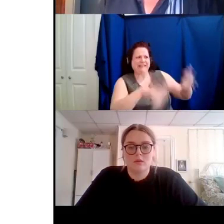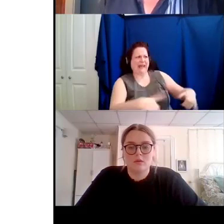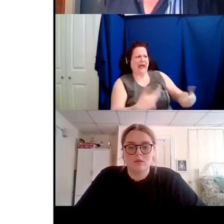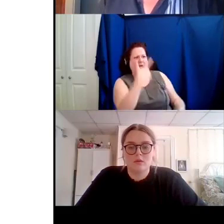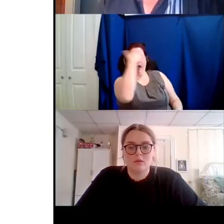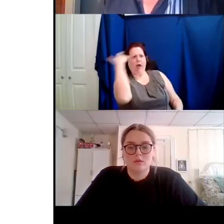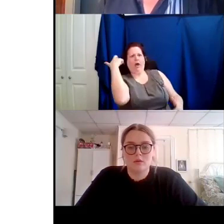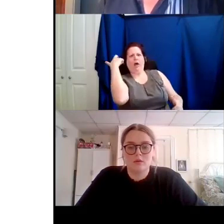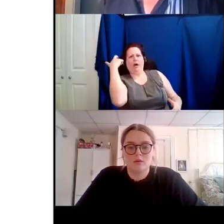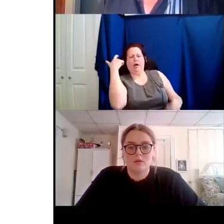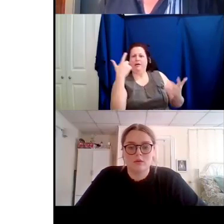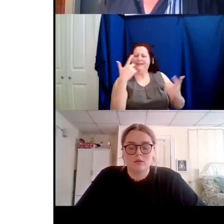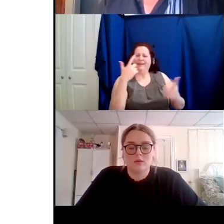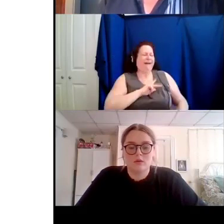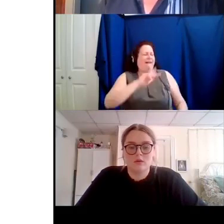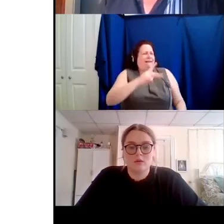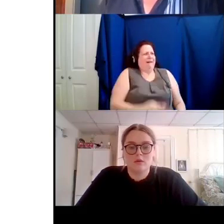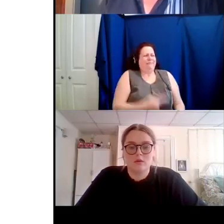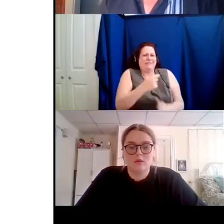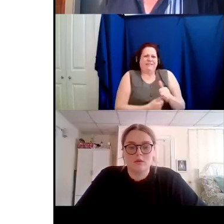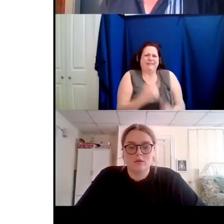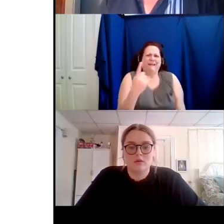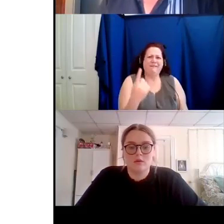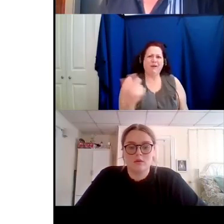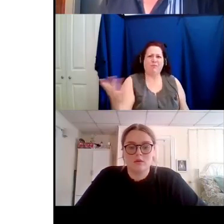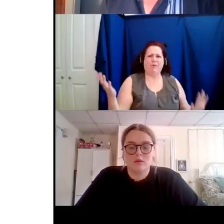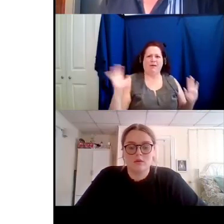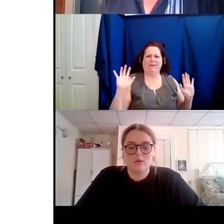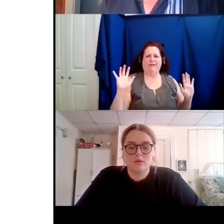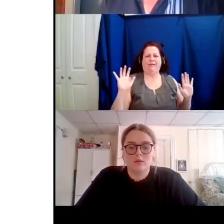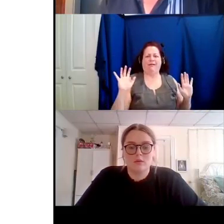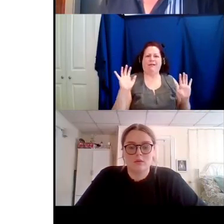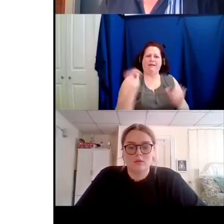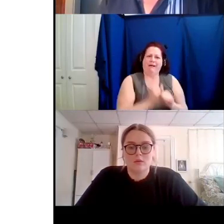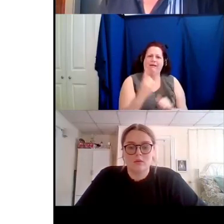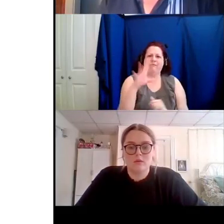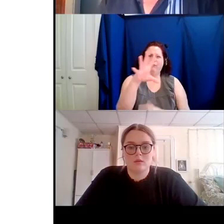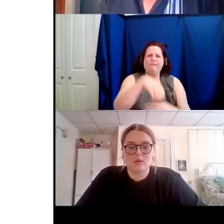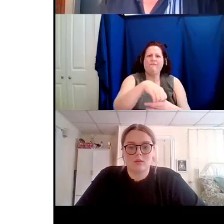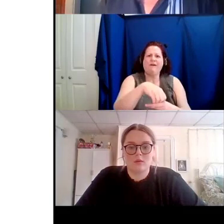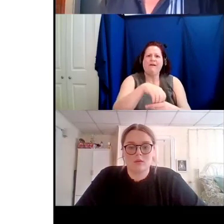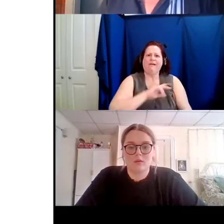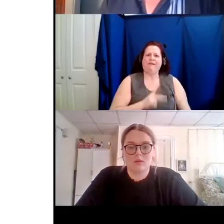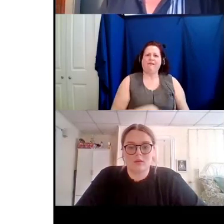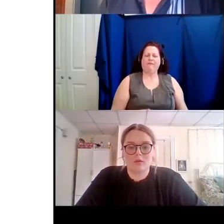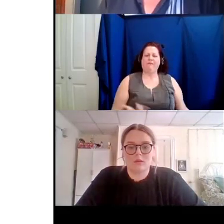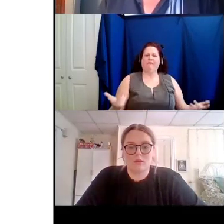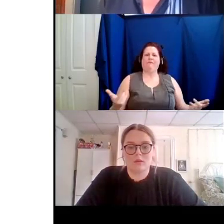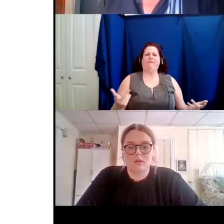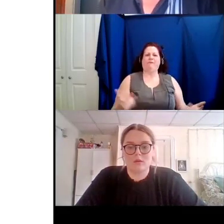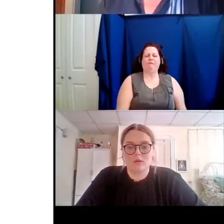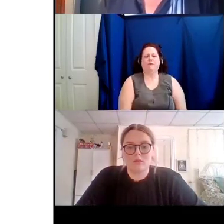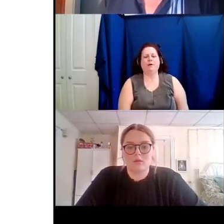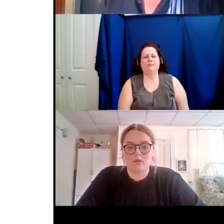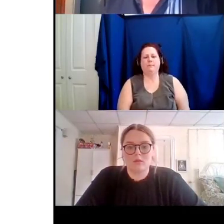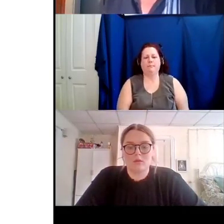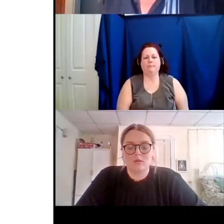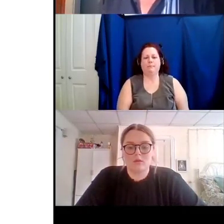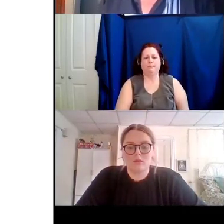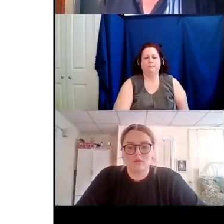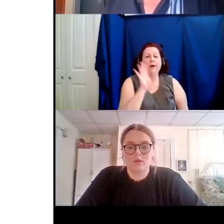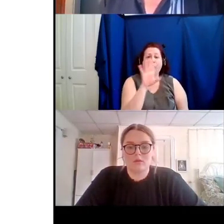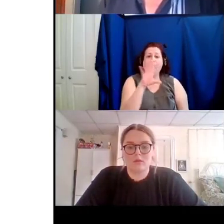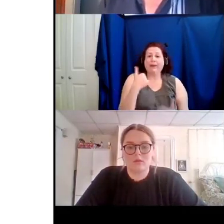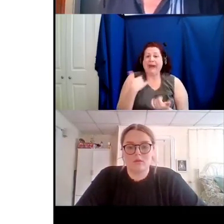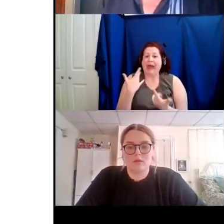upsetting to all involved. And we are going to talk to what we call the happy part of this